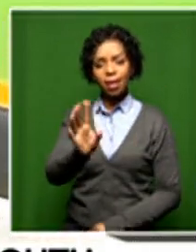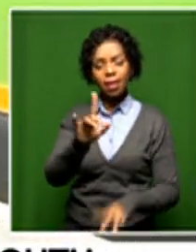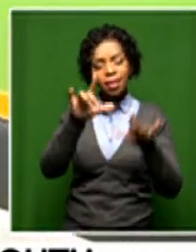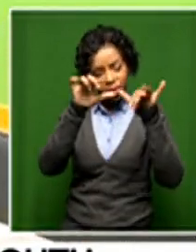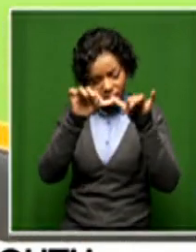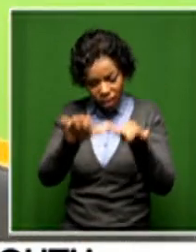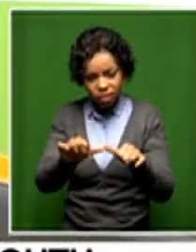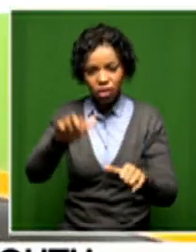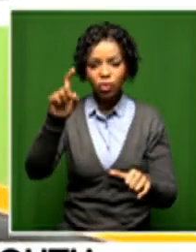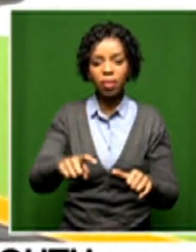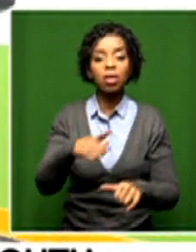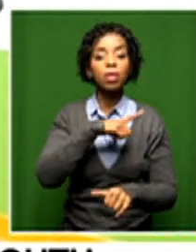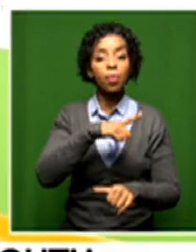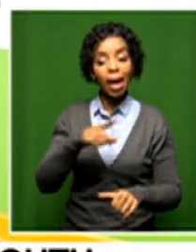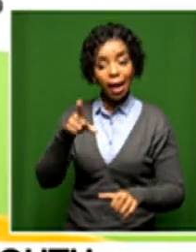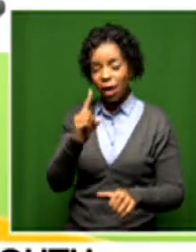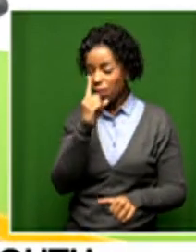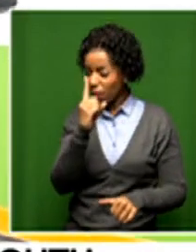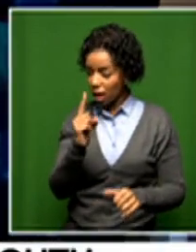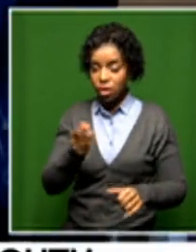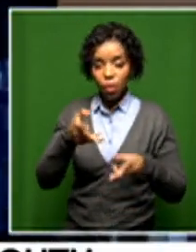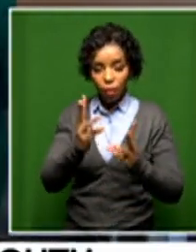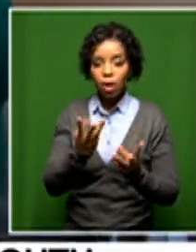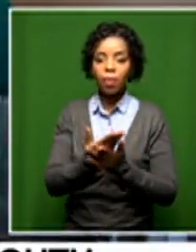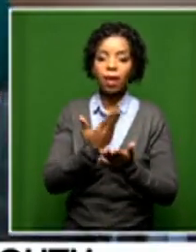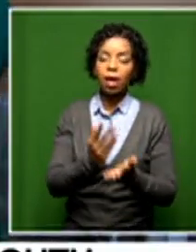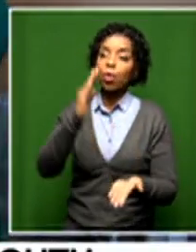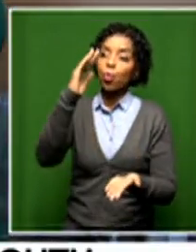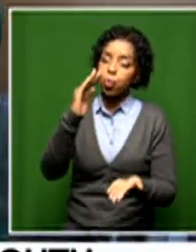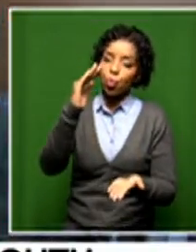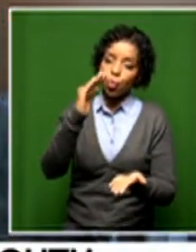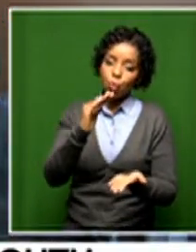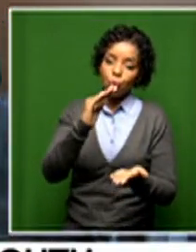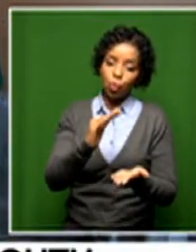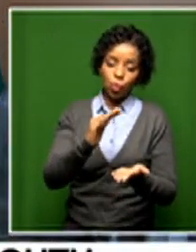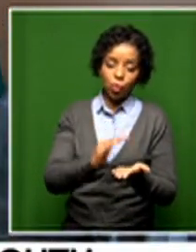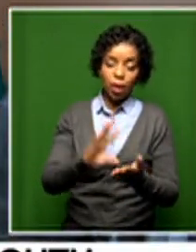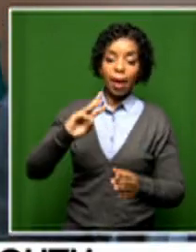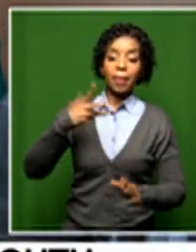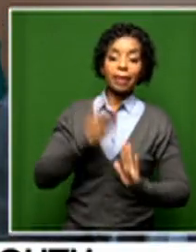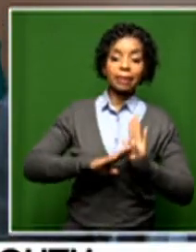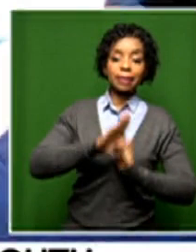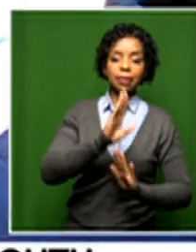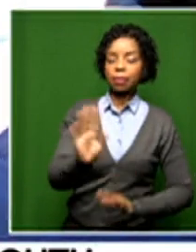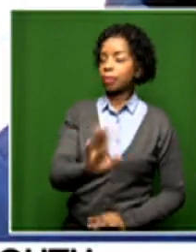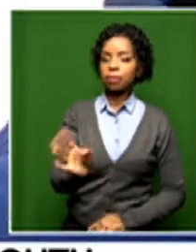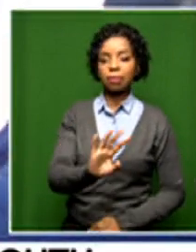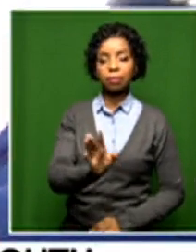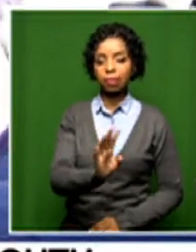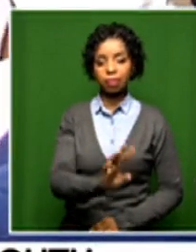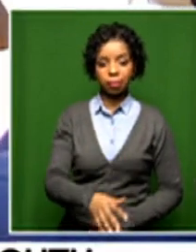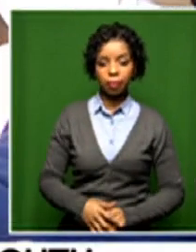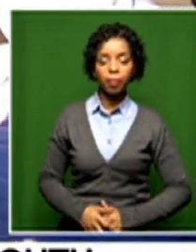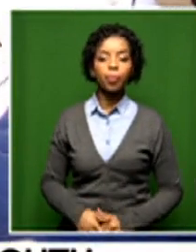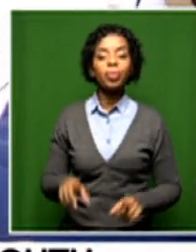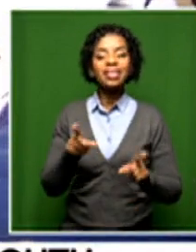because that's the only way we can actually reduce the chance of the infection recurring to a high level